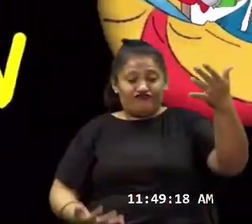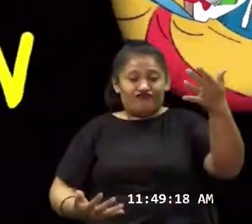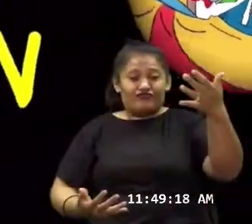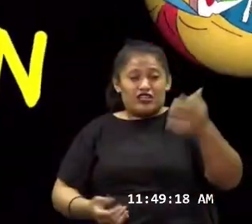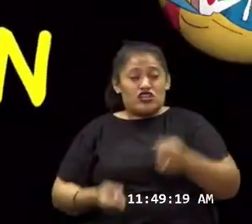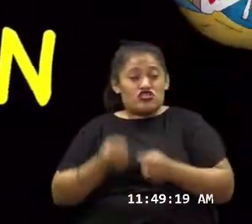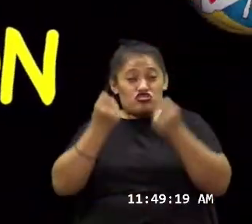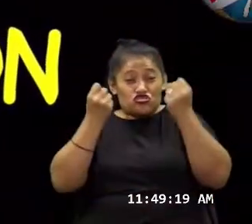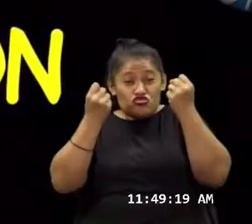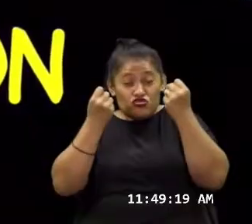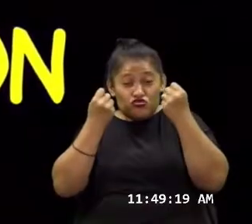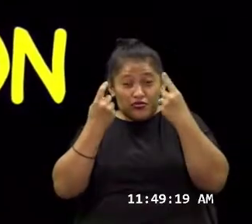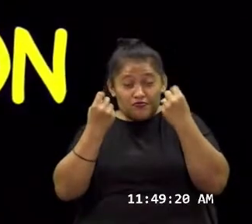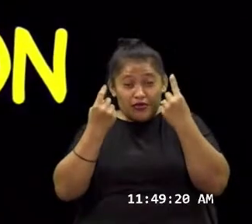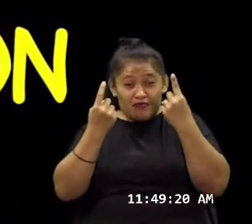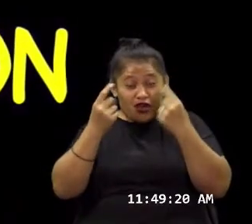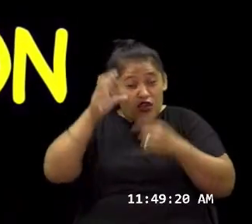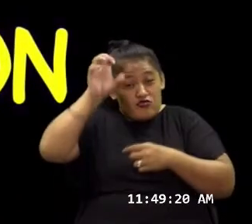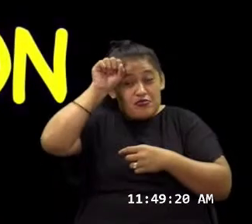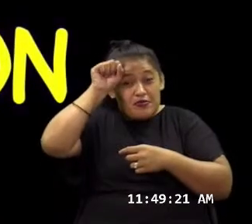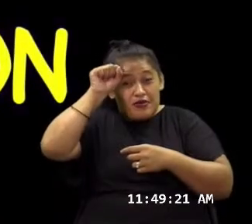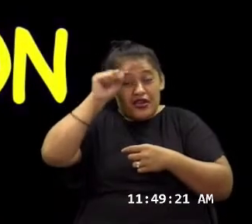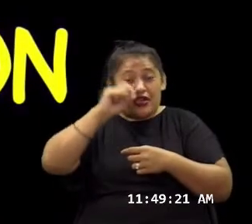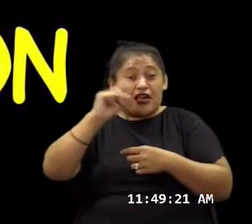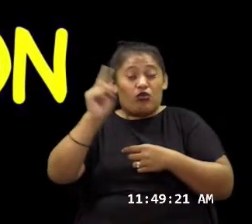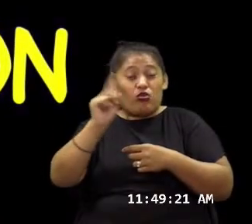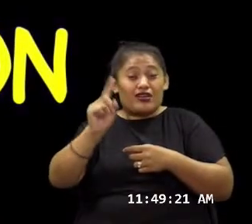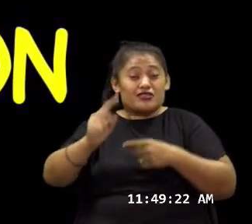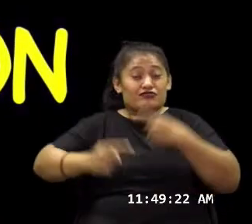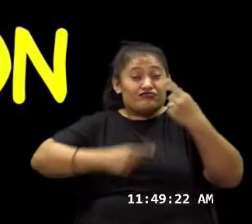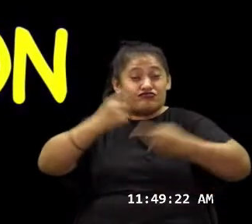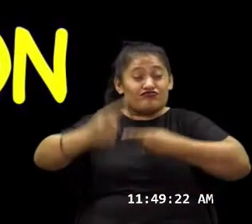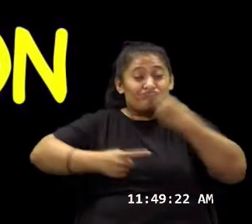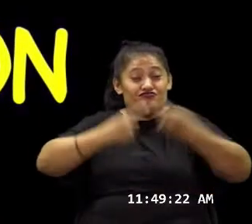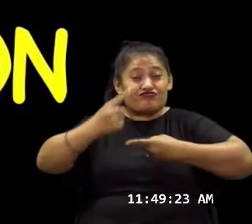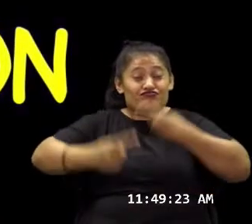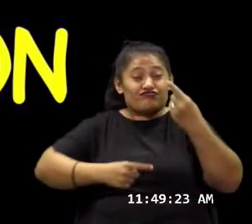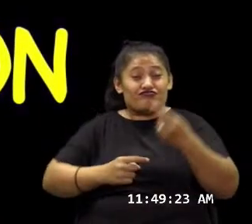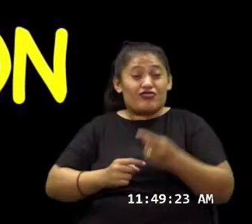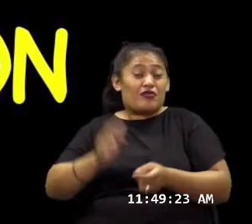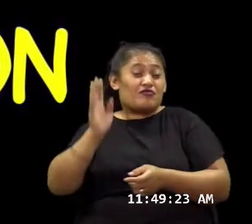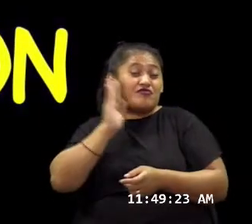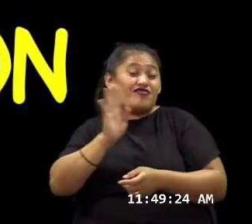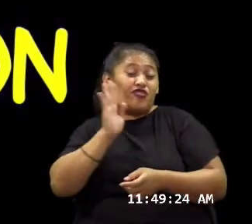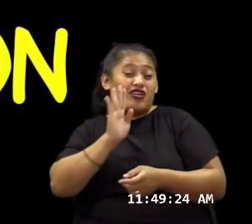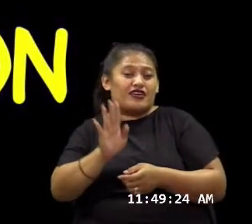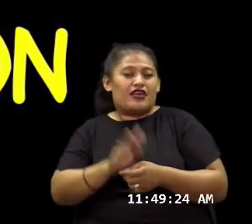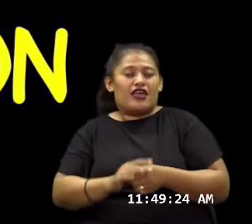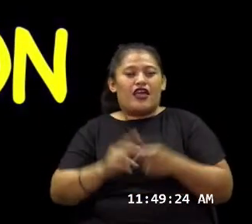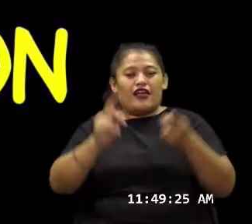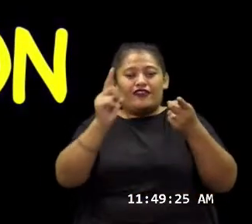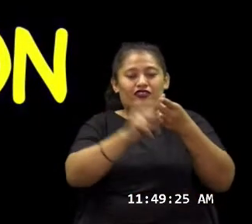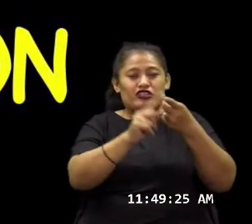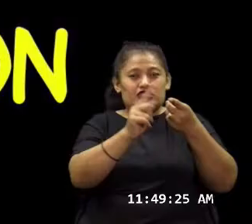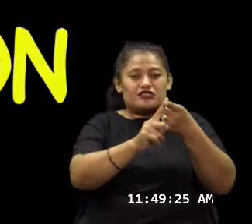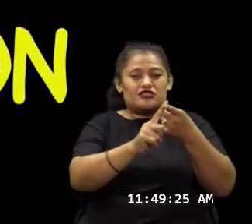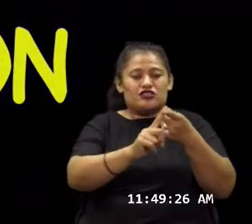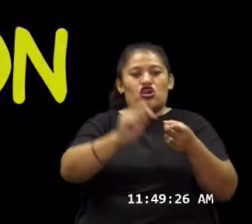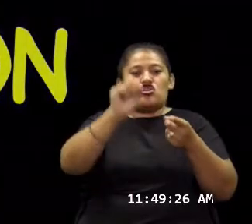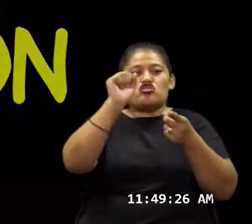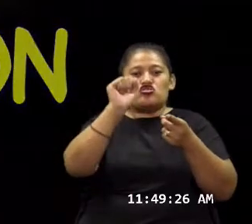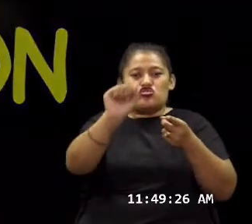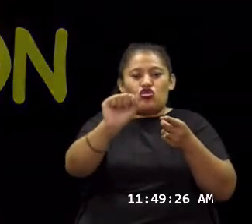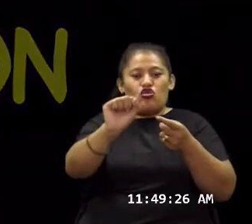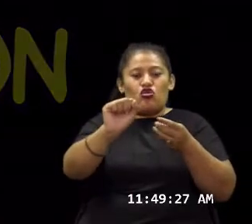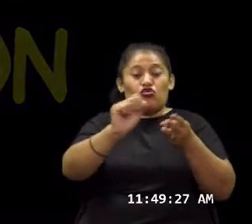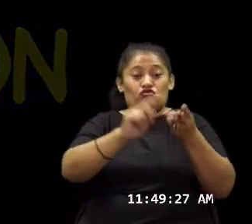So do you remember the 3 steps that we introduced earlier? The first step is your